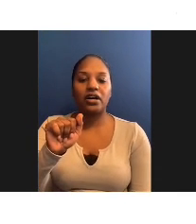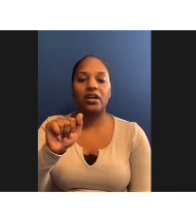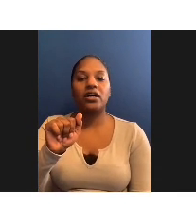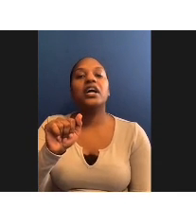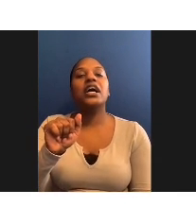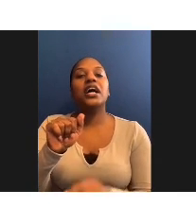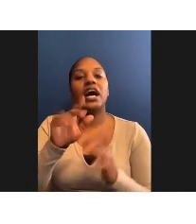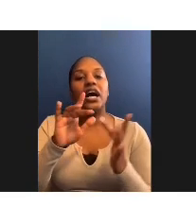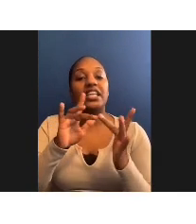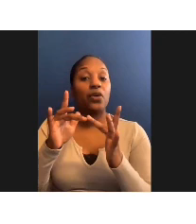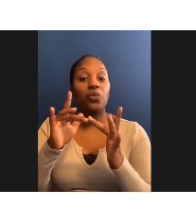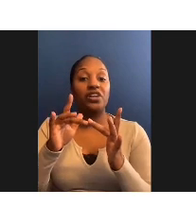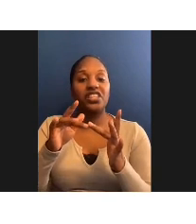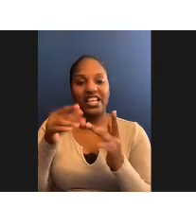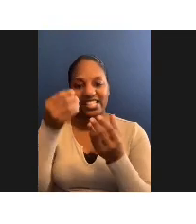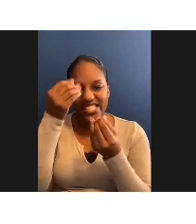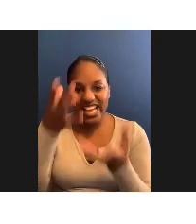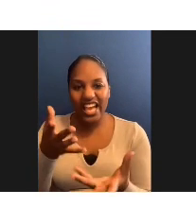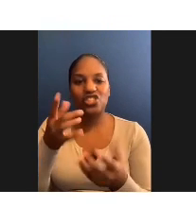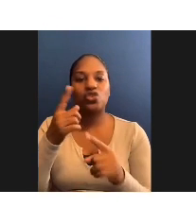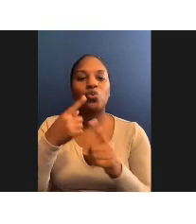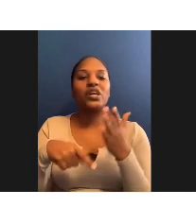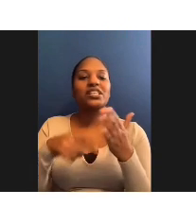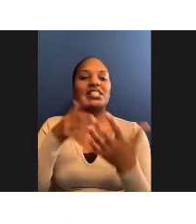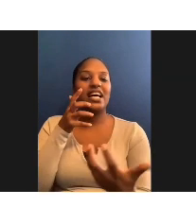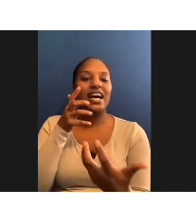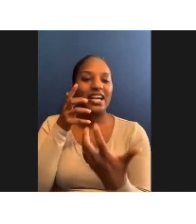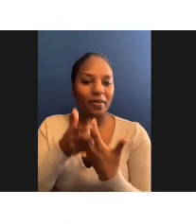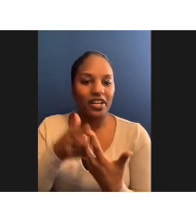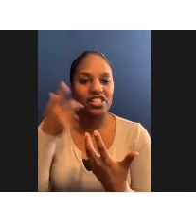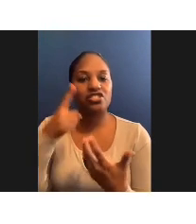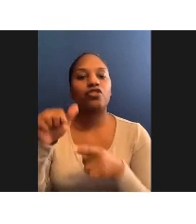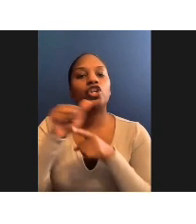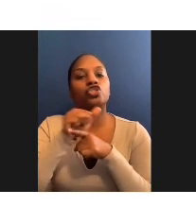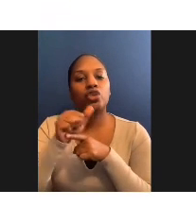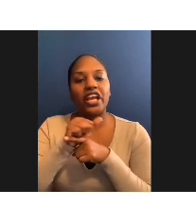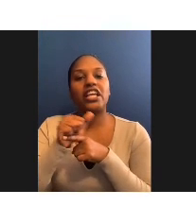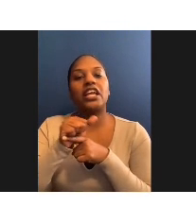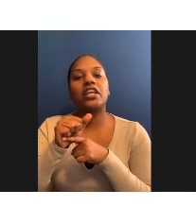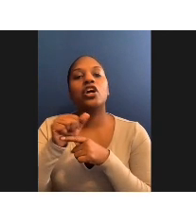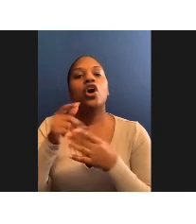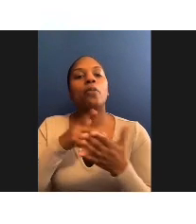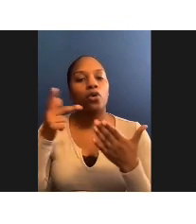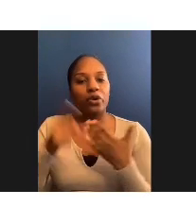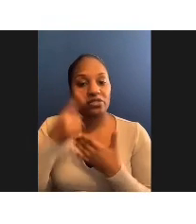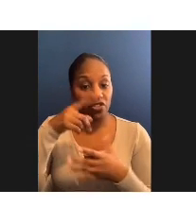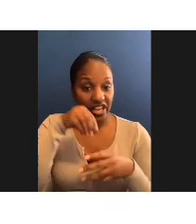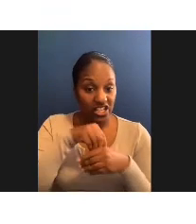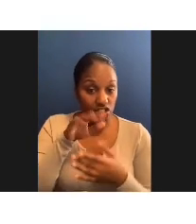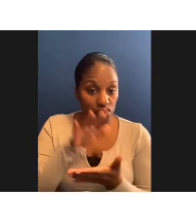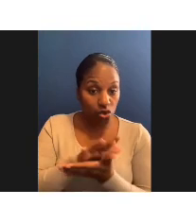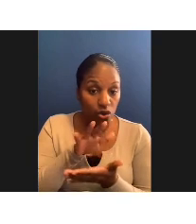that tells accommodations for college or training programs or in school,